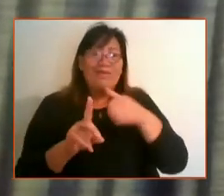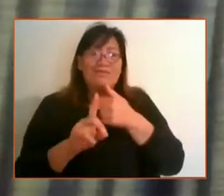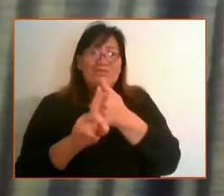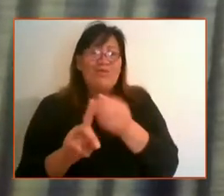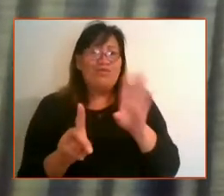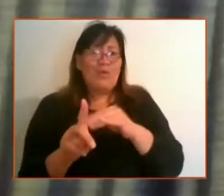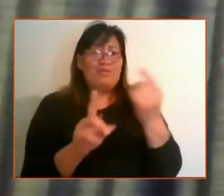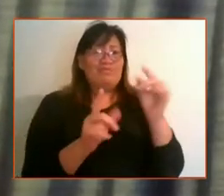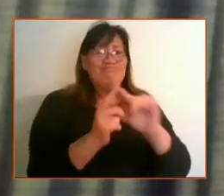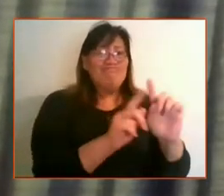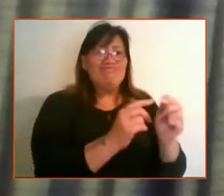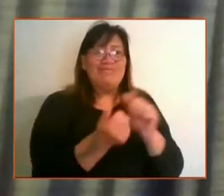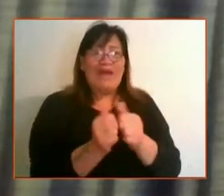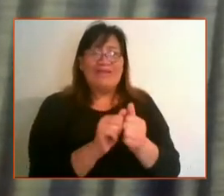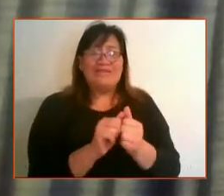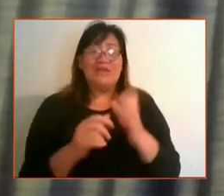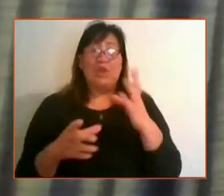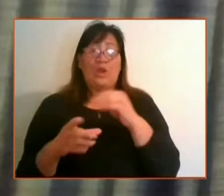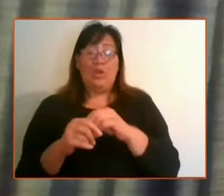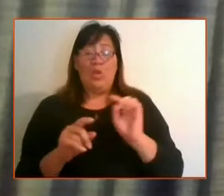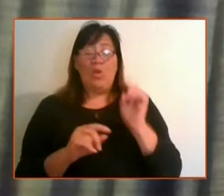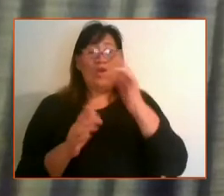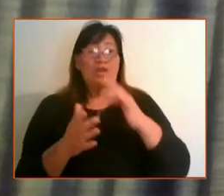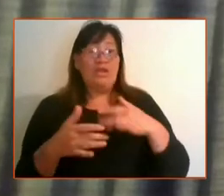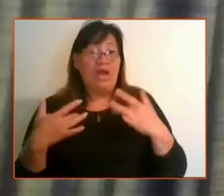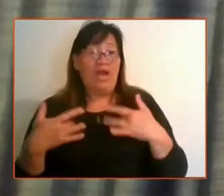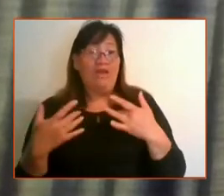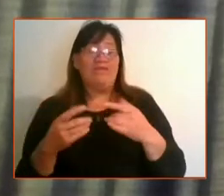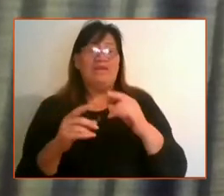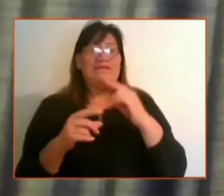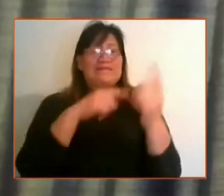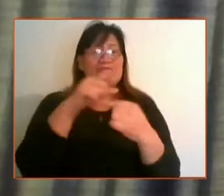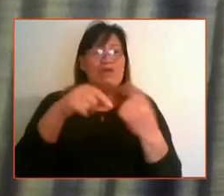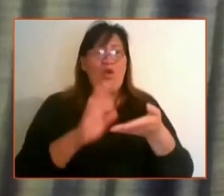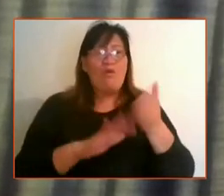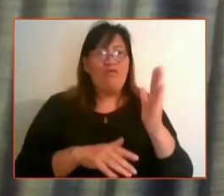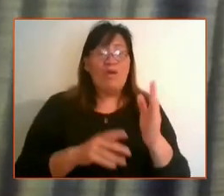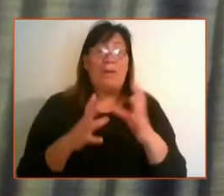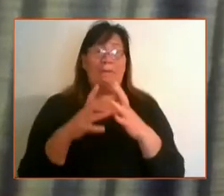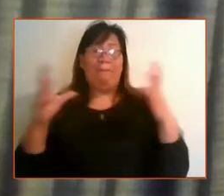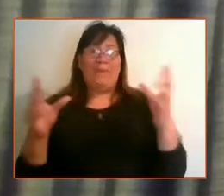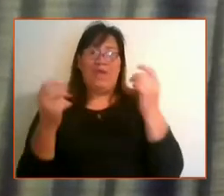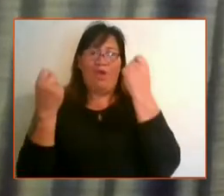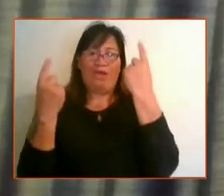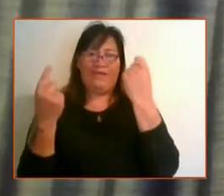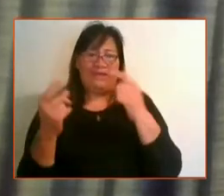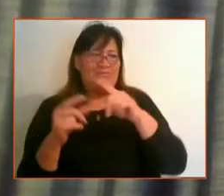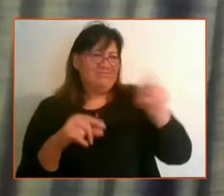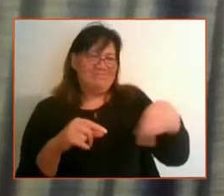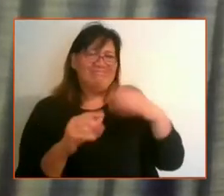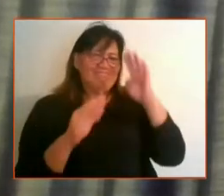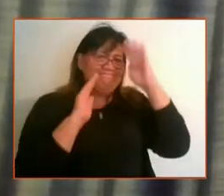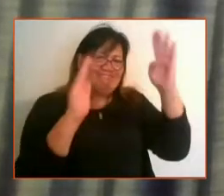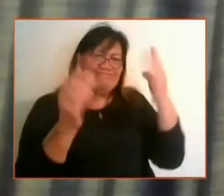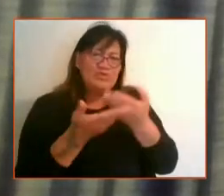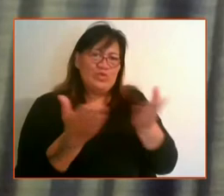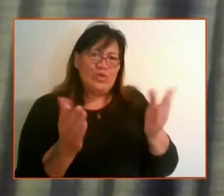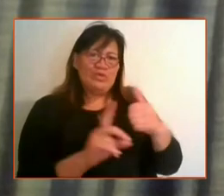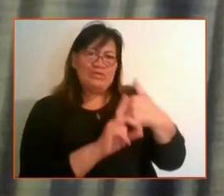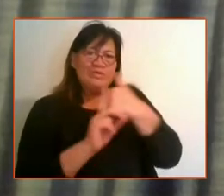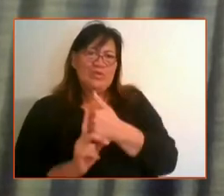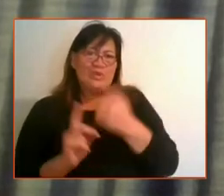partners, including Auckland Live, The Spinoff, and The Big Idea. E kore te mutuna nā mihi ki a koutou katoa.